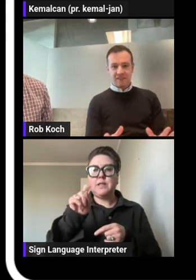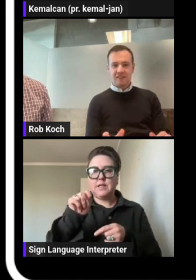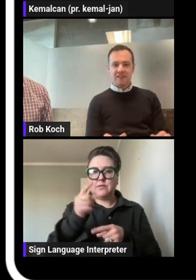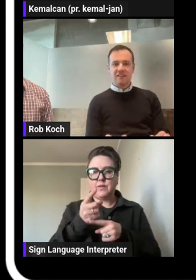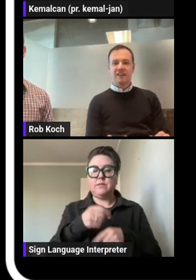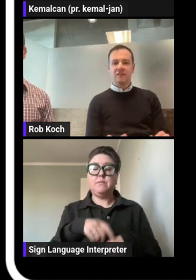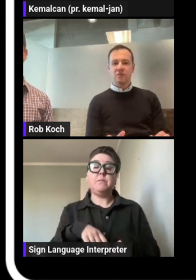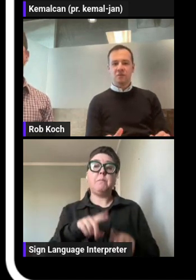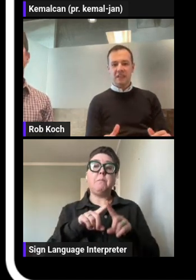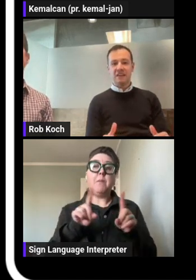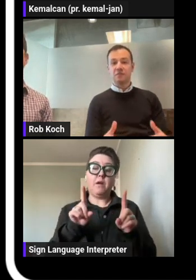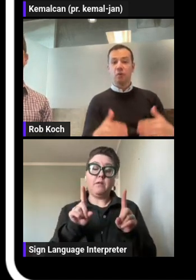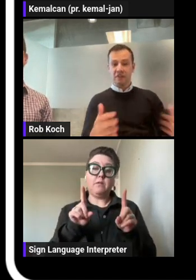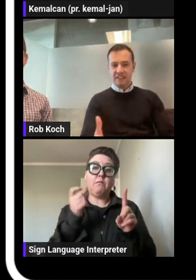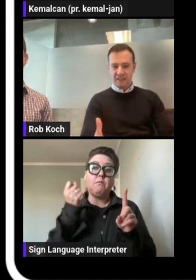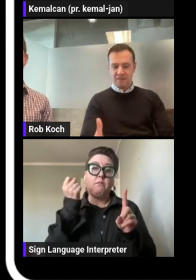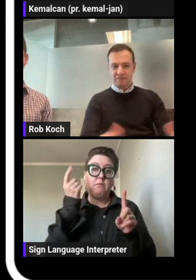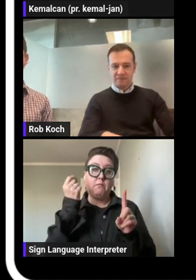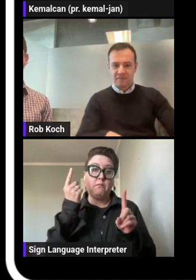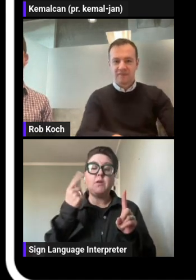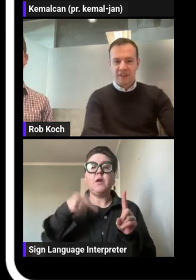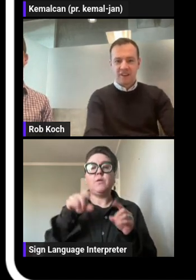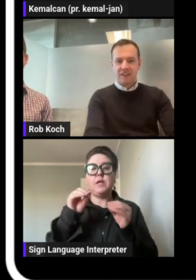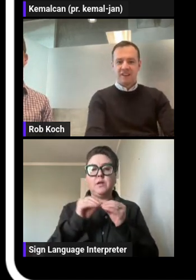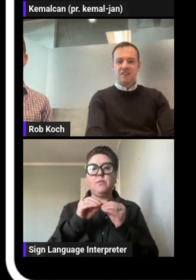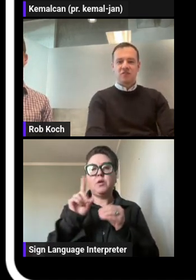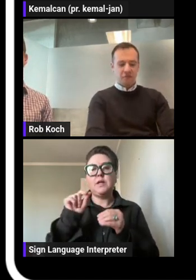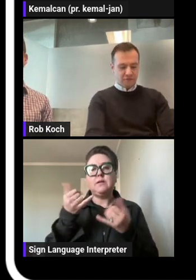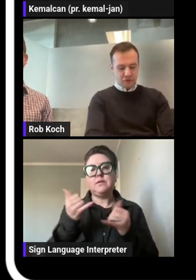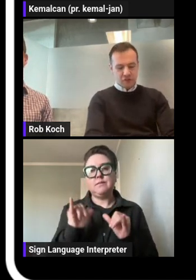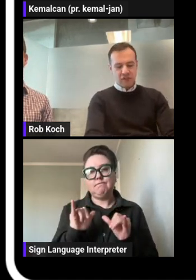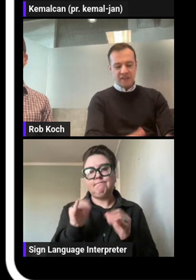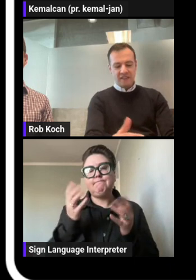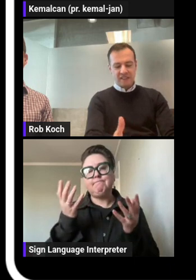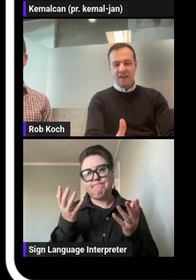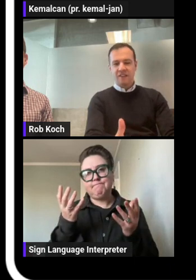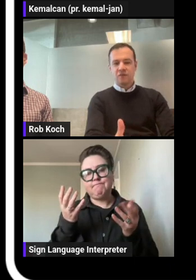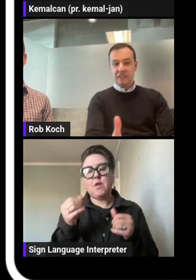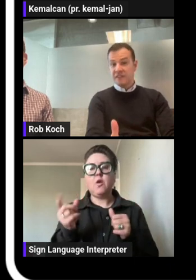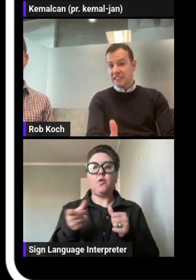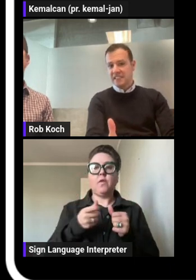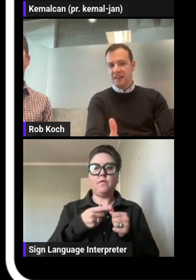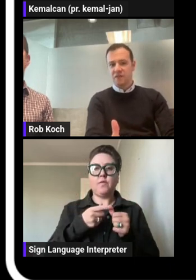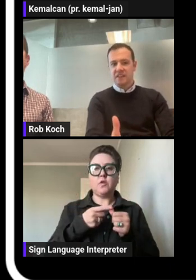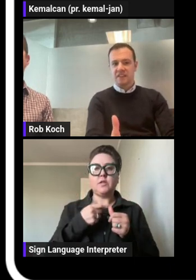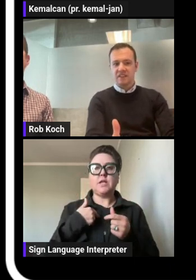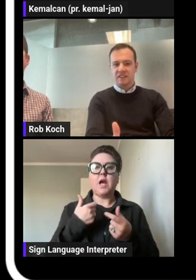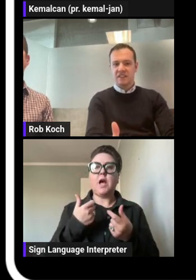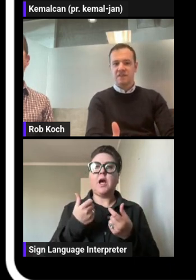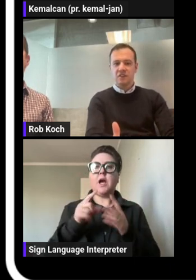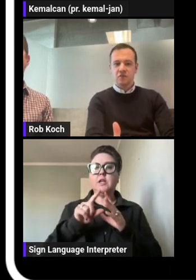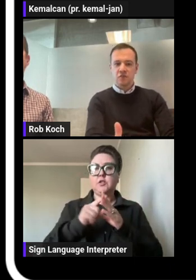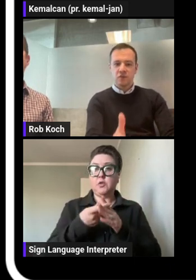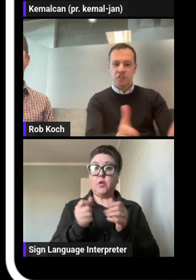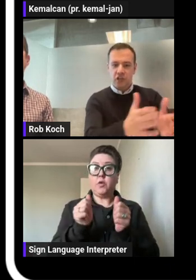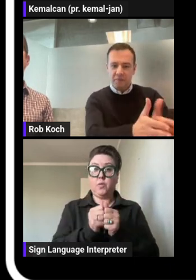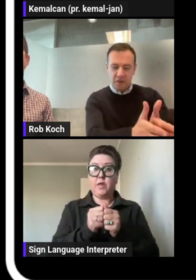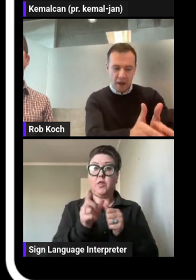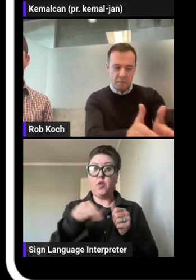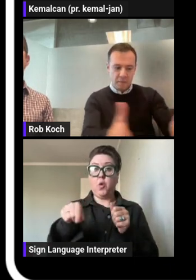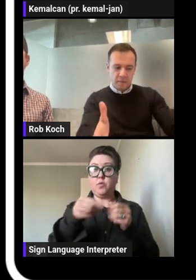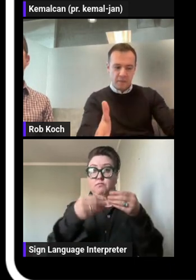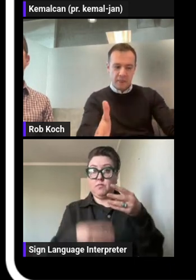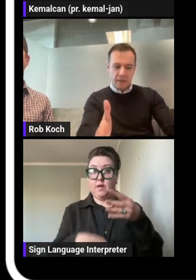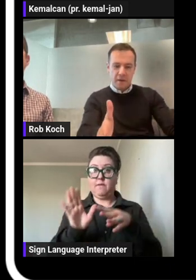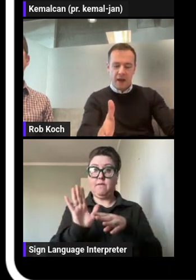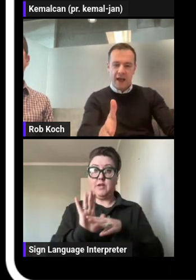Yet we needed more data. So first we started with these videos. We chopped